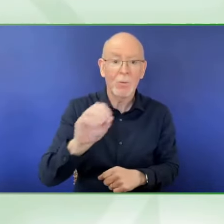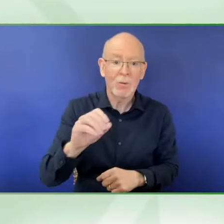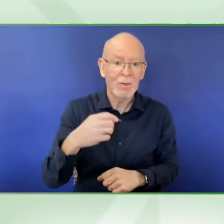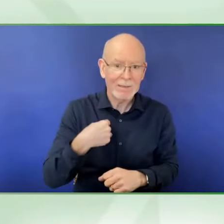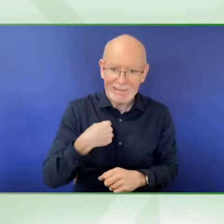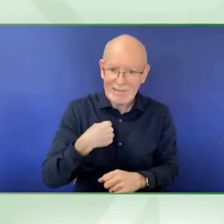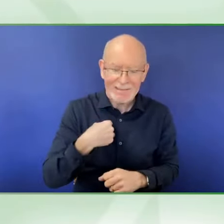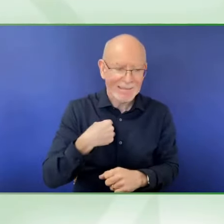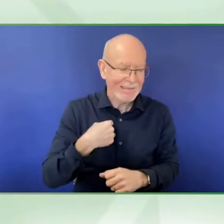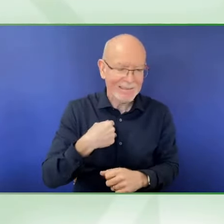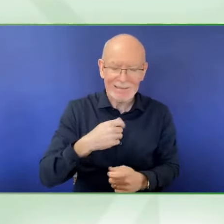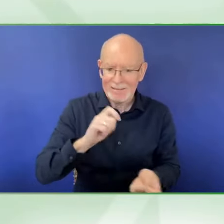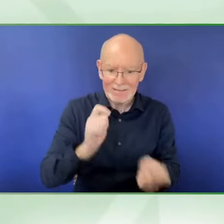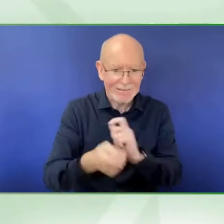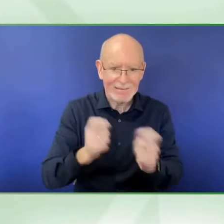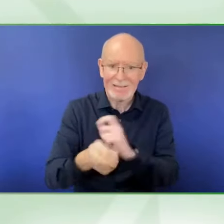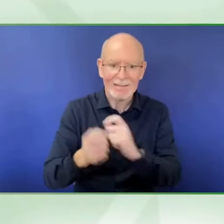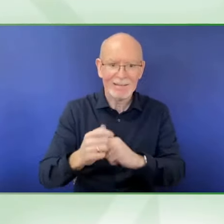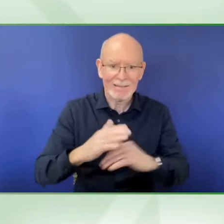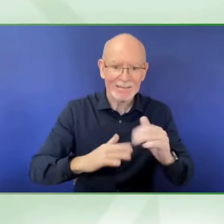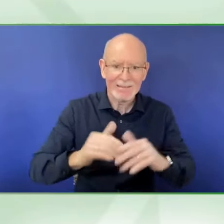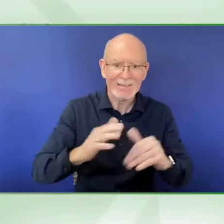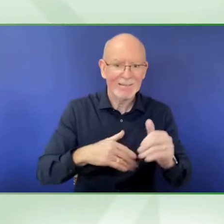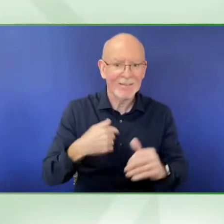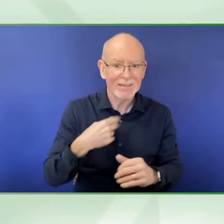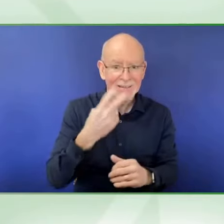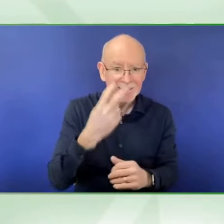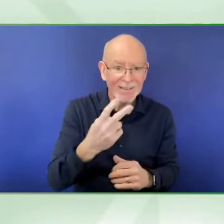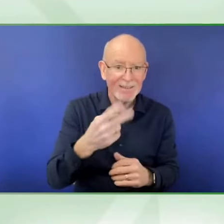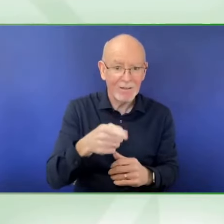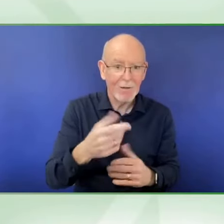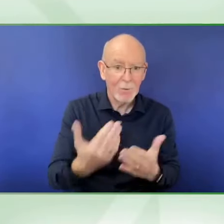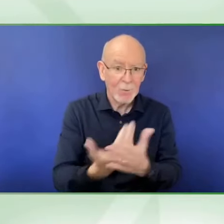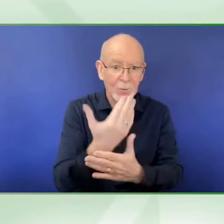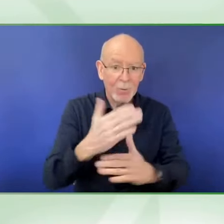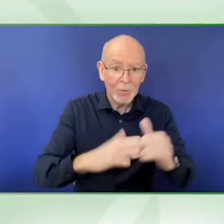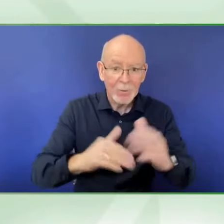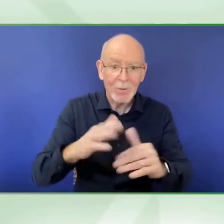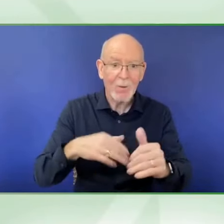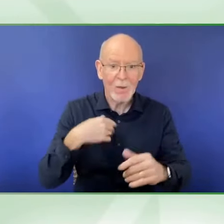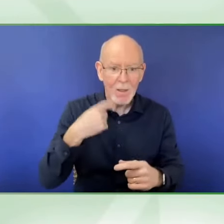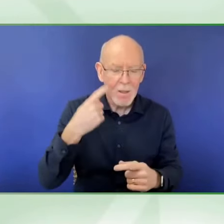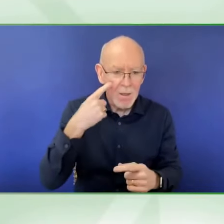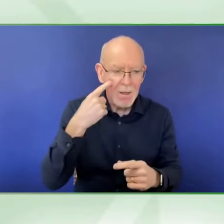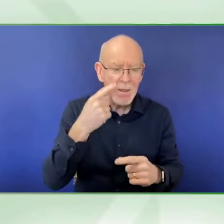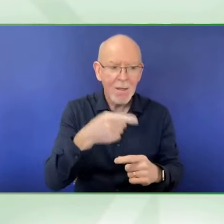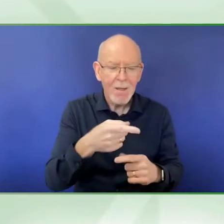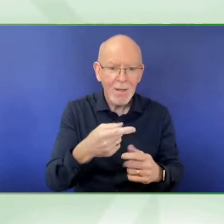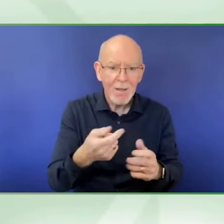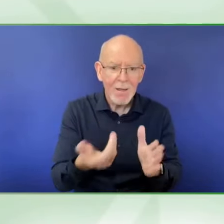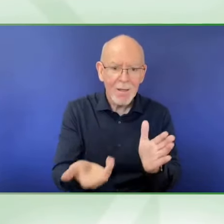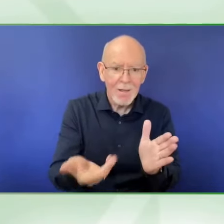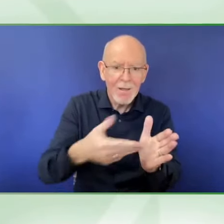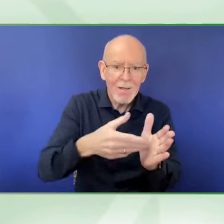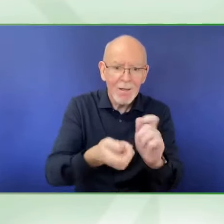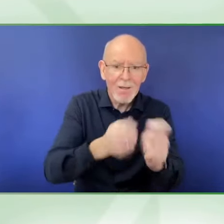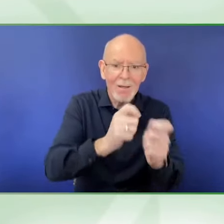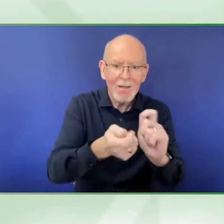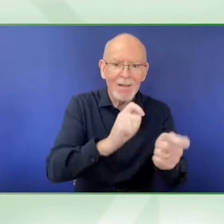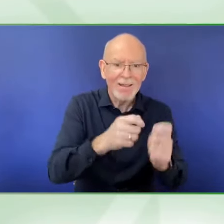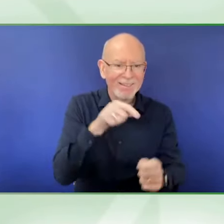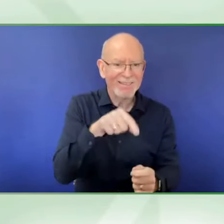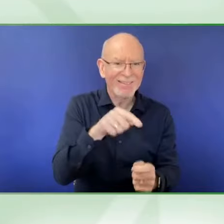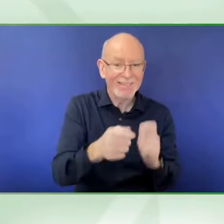people, private, public sector. So I think that those would be pivotal. We have a national service for people